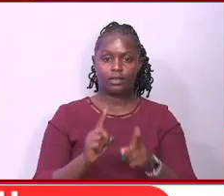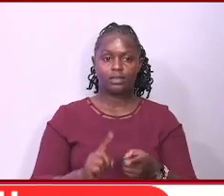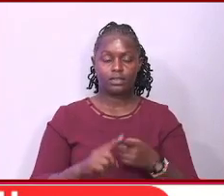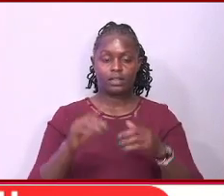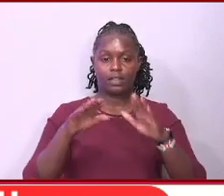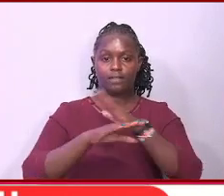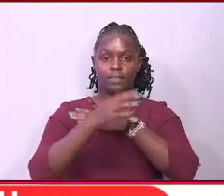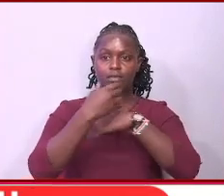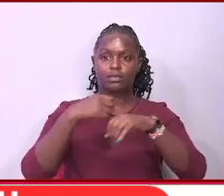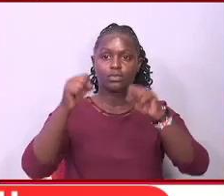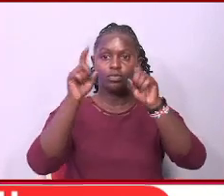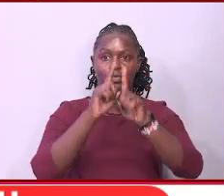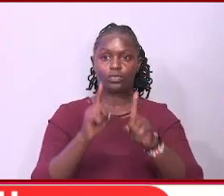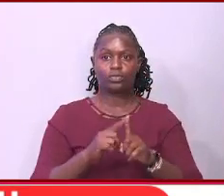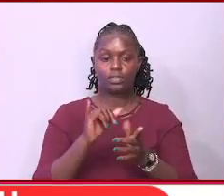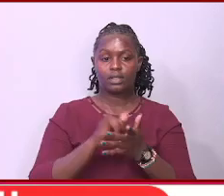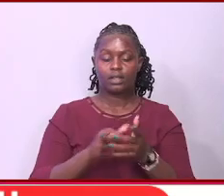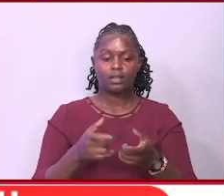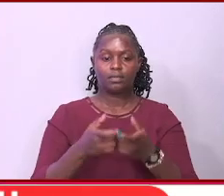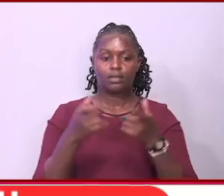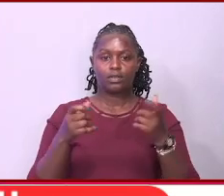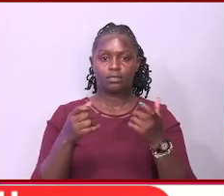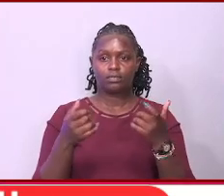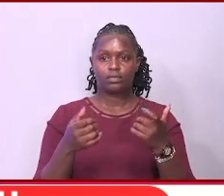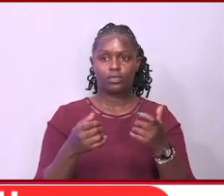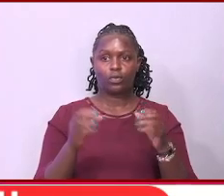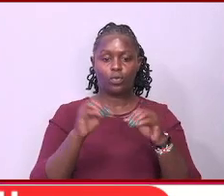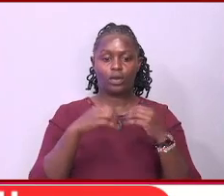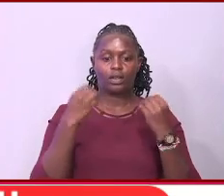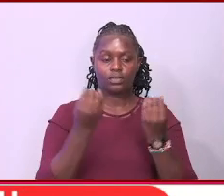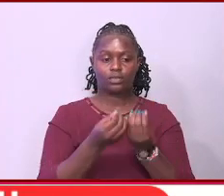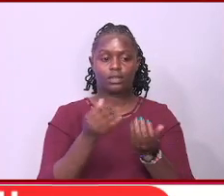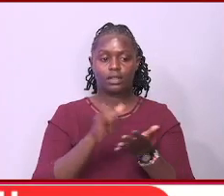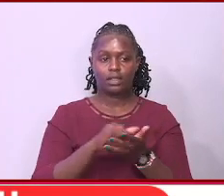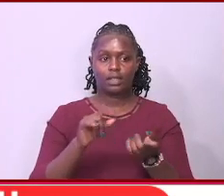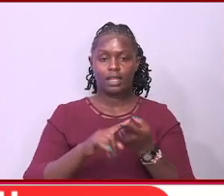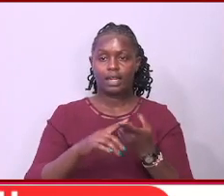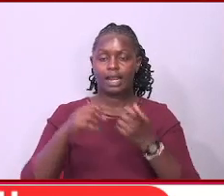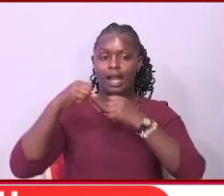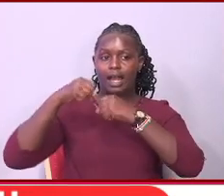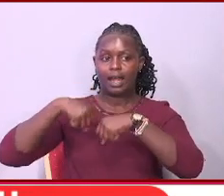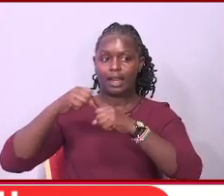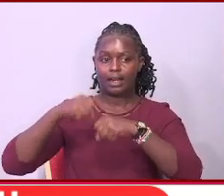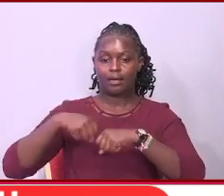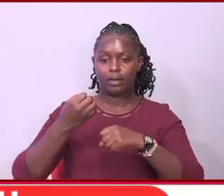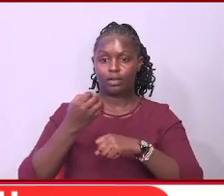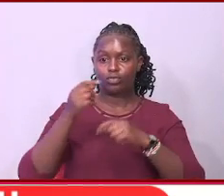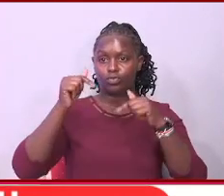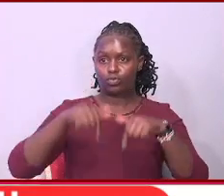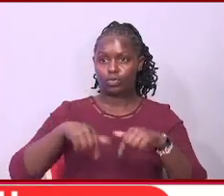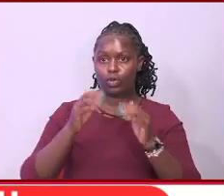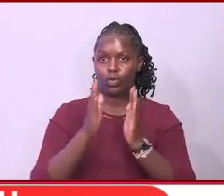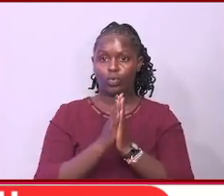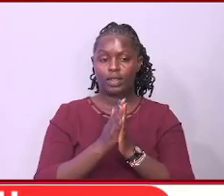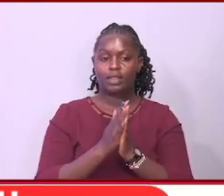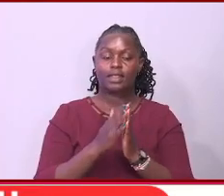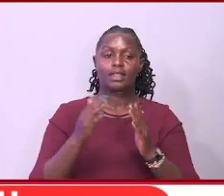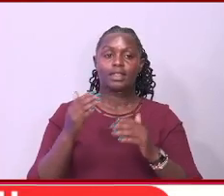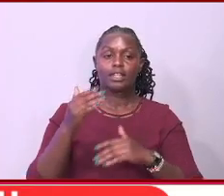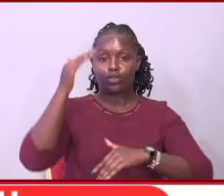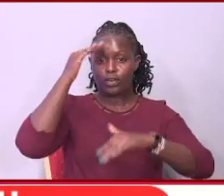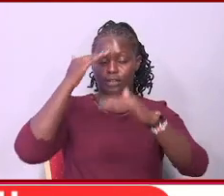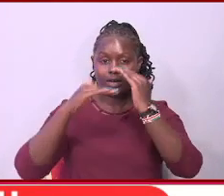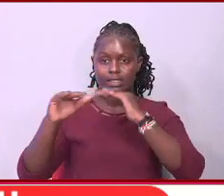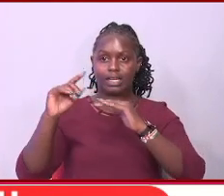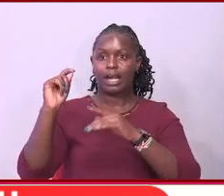one of Austria's biggest social welfare organizations, signed a memorandum of understanding today with the institution. The trainees are